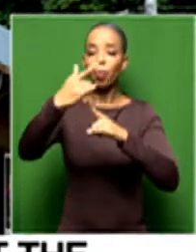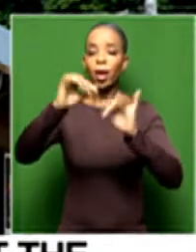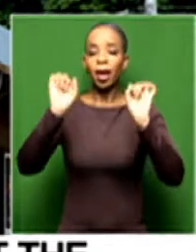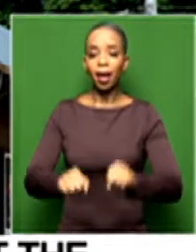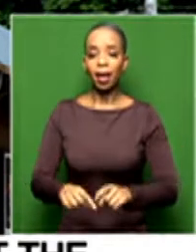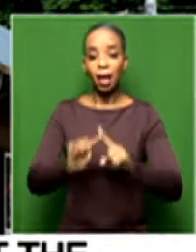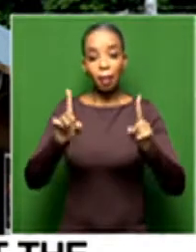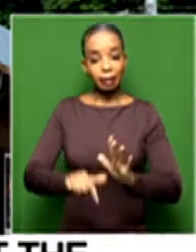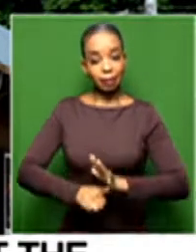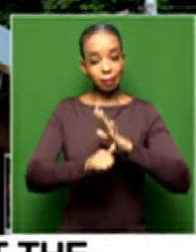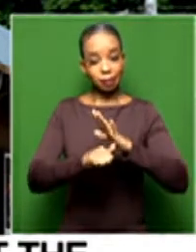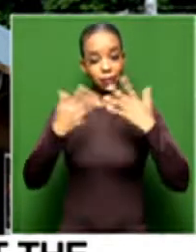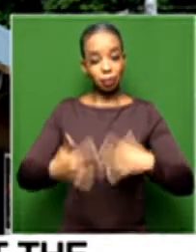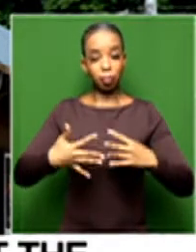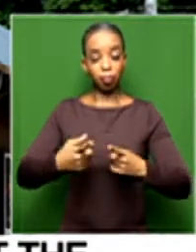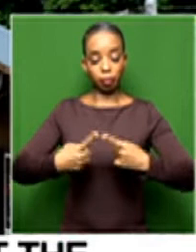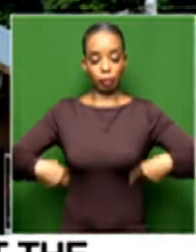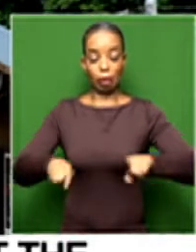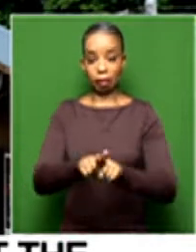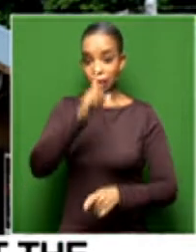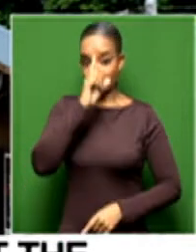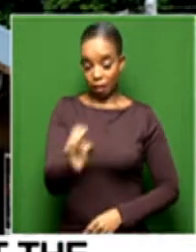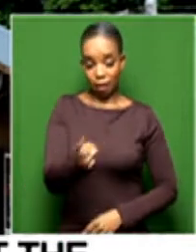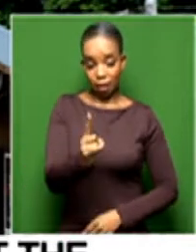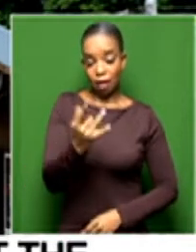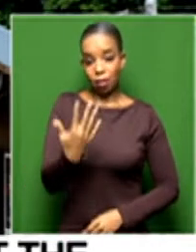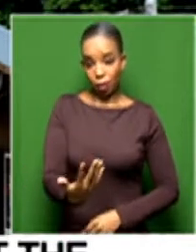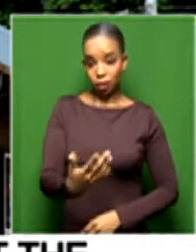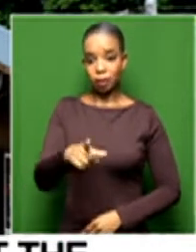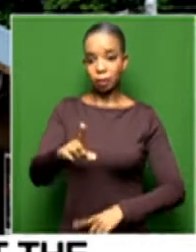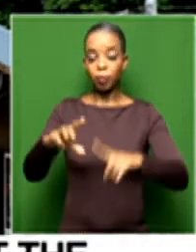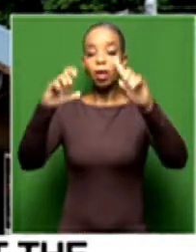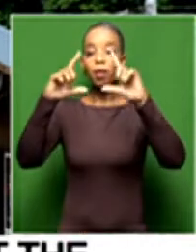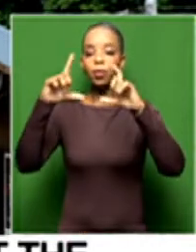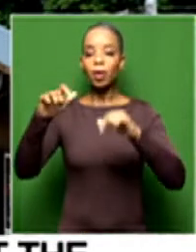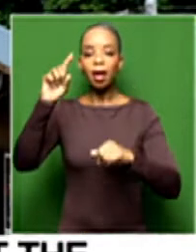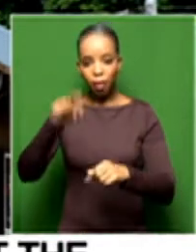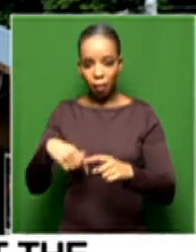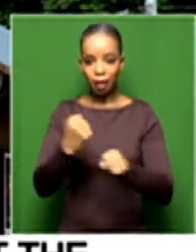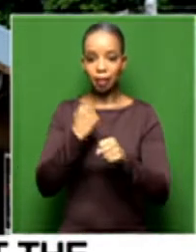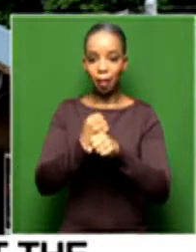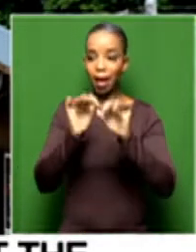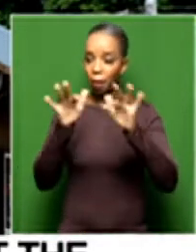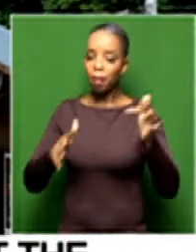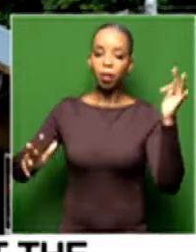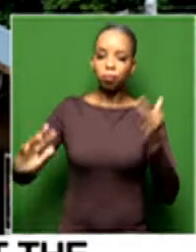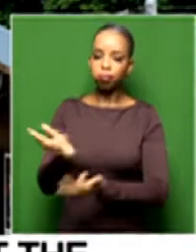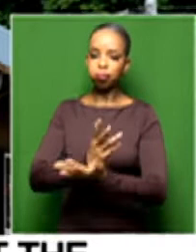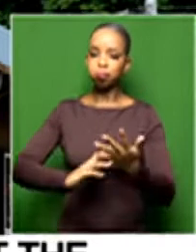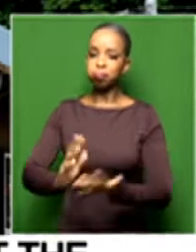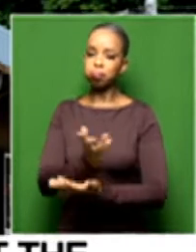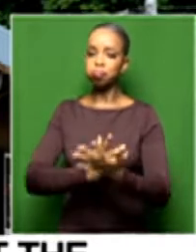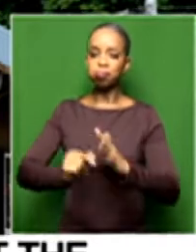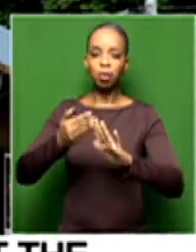us, which is what we believe as the Market Photoshop, is that photography has to create debate in communities. And through these